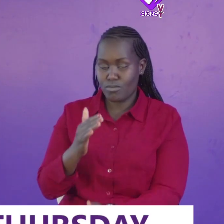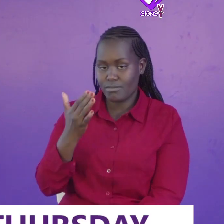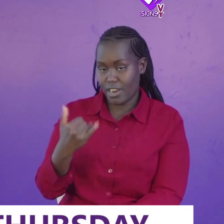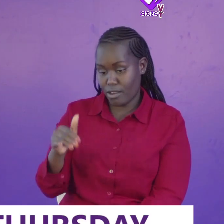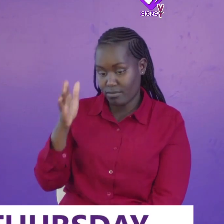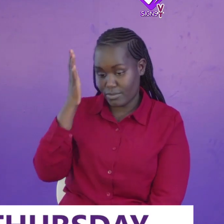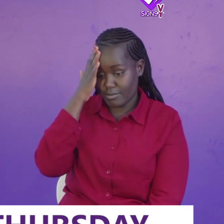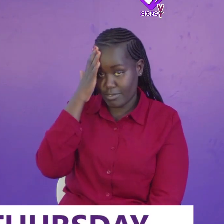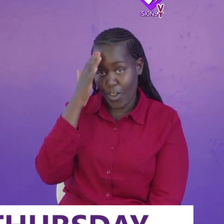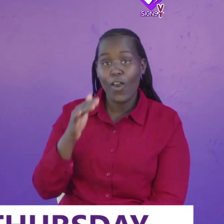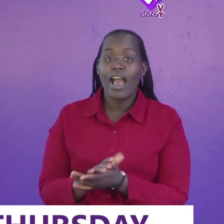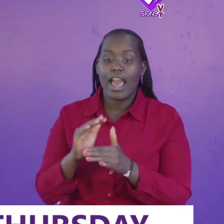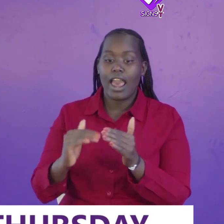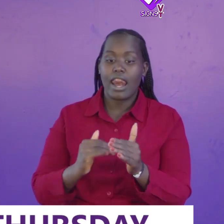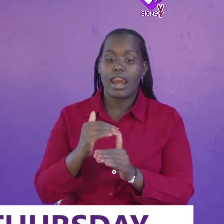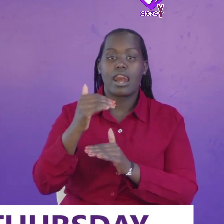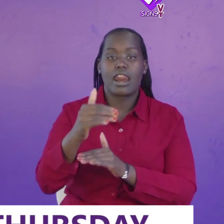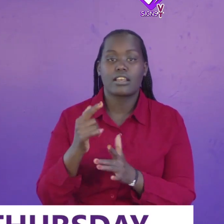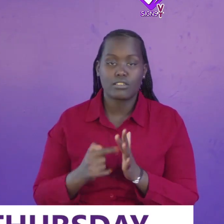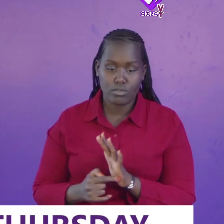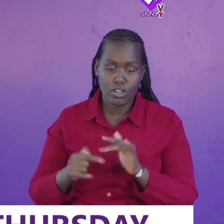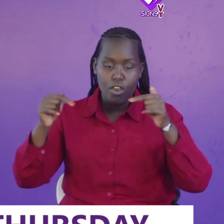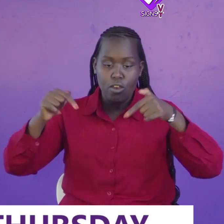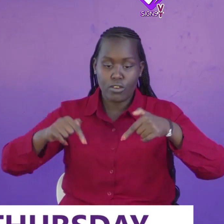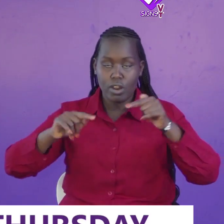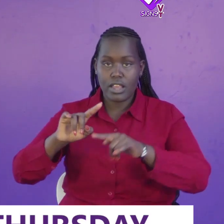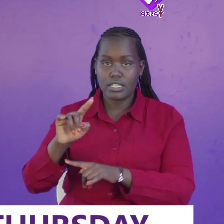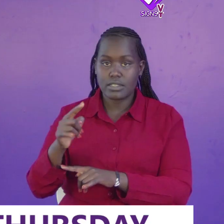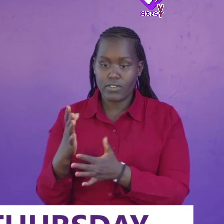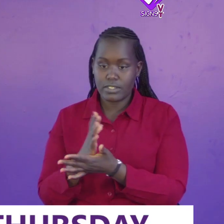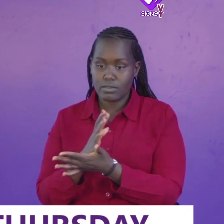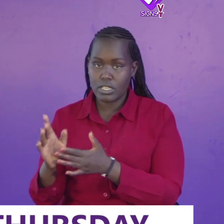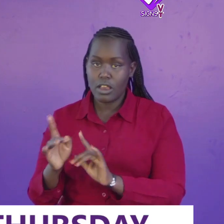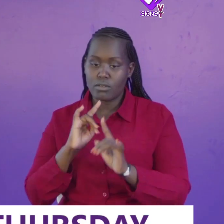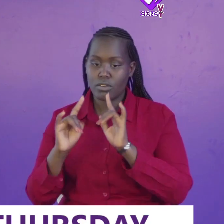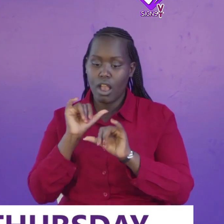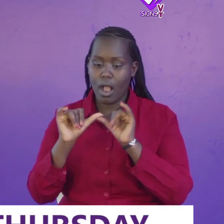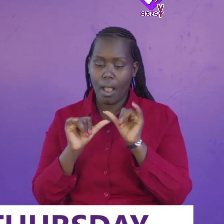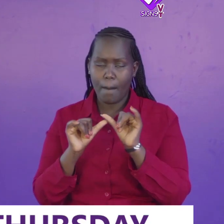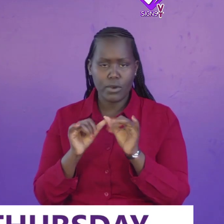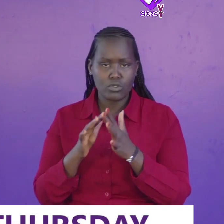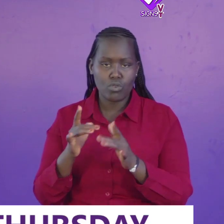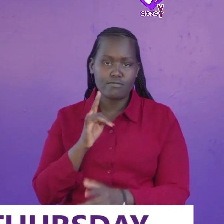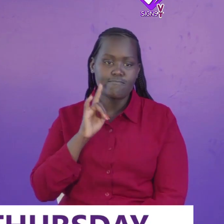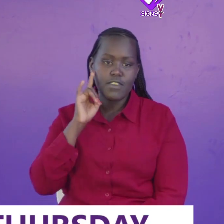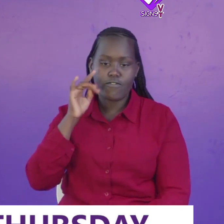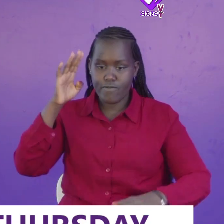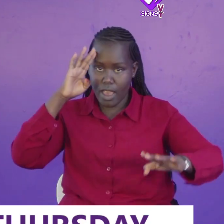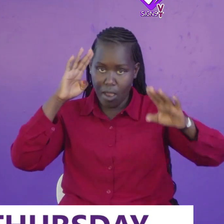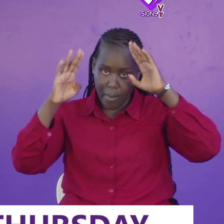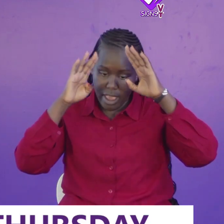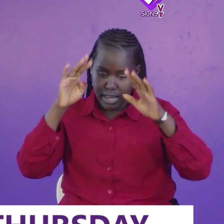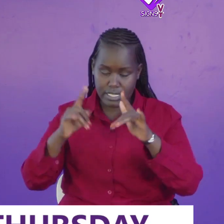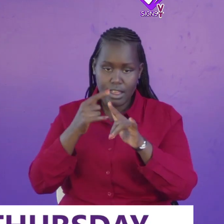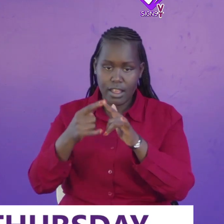unajua. Anyway, next ni this first segment I'm going to talk more about deaf awareness. So let's get